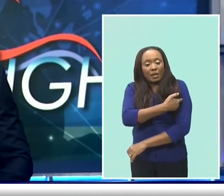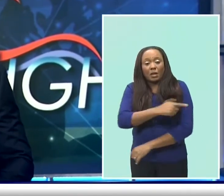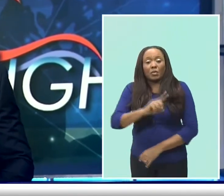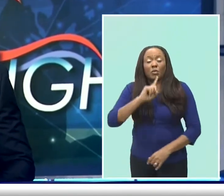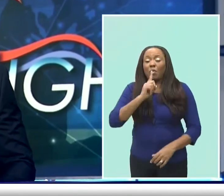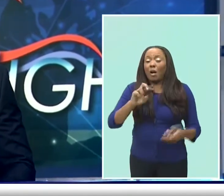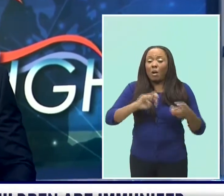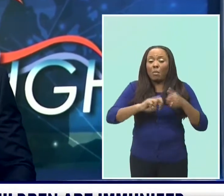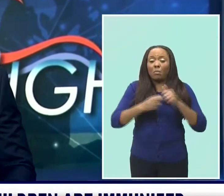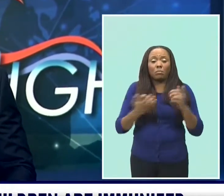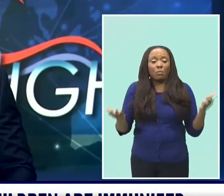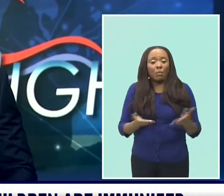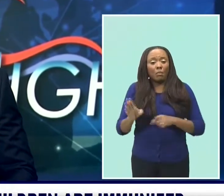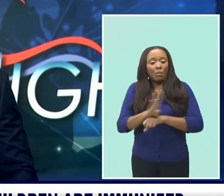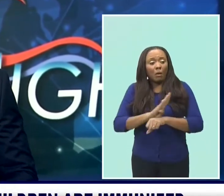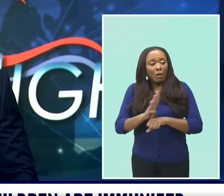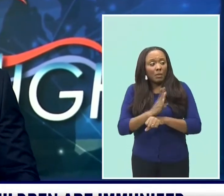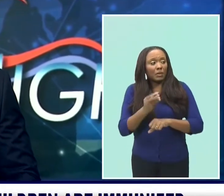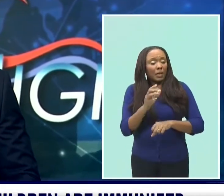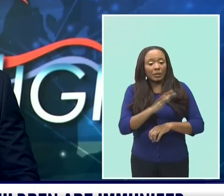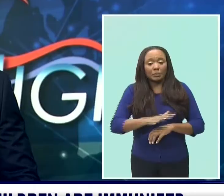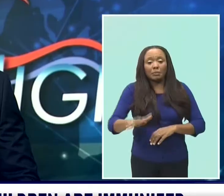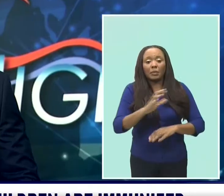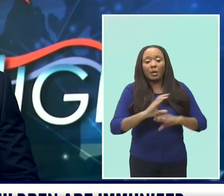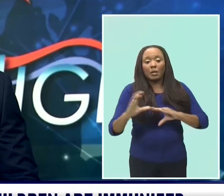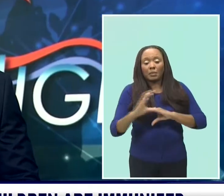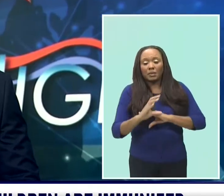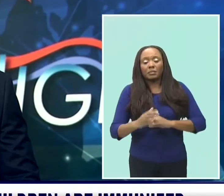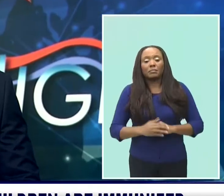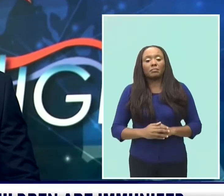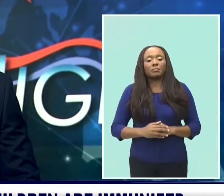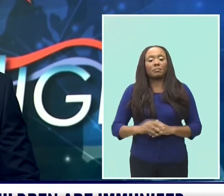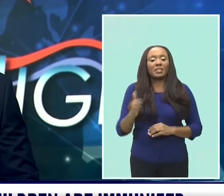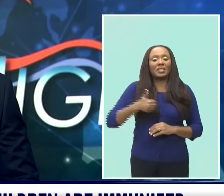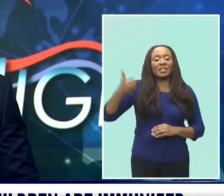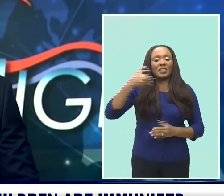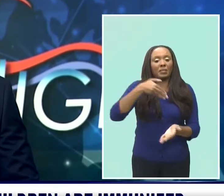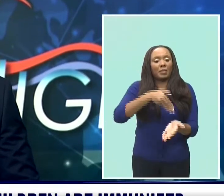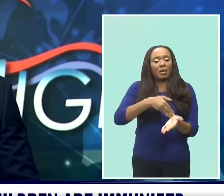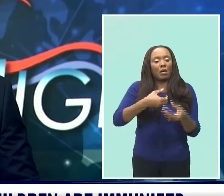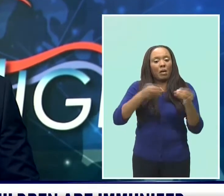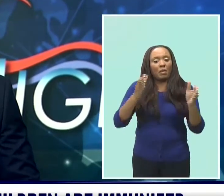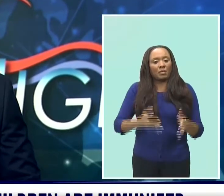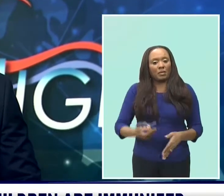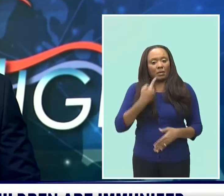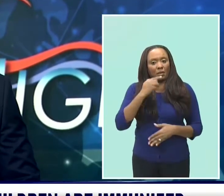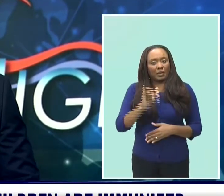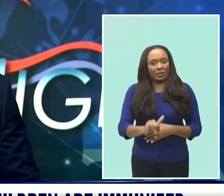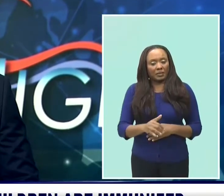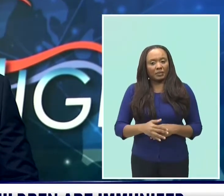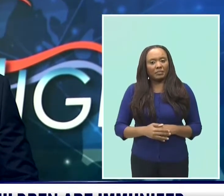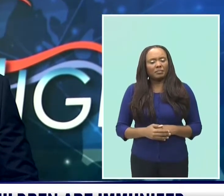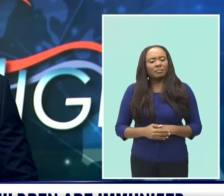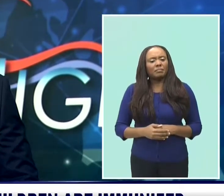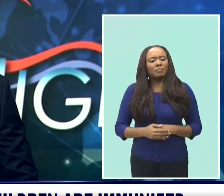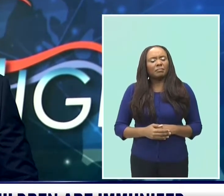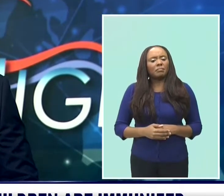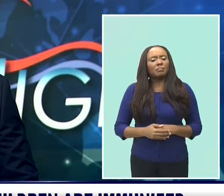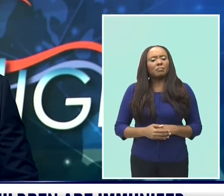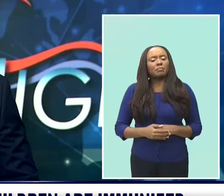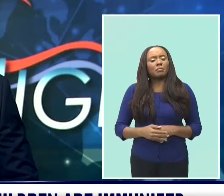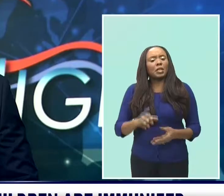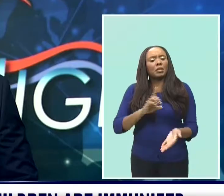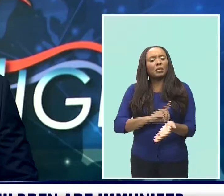real problem in Barbados and the region. This suggestion from Chief Medical Officer Dr. Kenneth George. Dr. George made the comment on